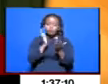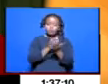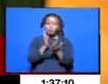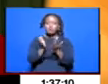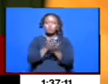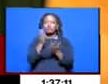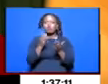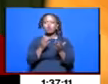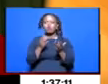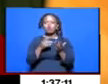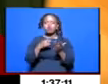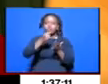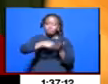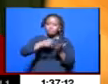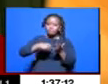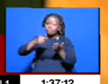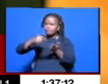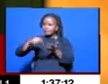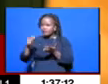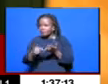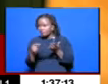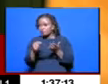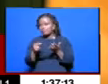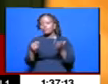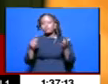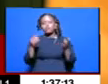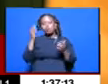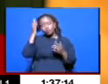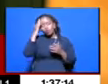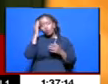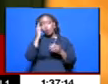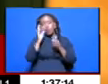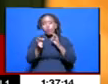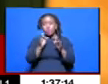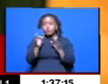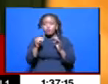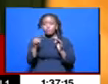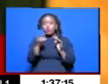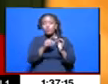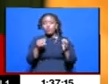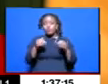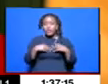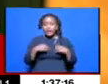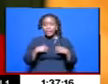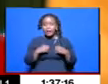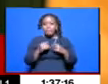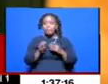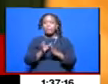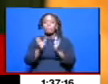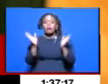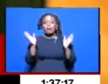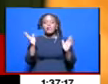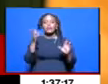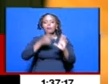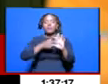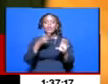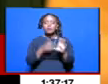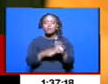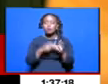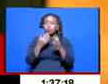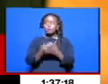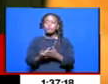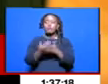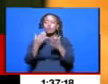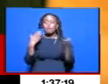to satisfy itself as to whether there had been public participation before